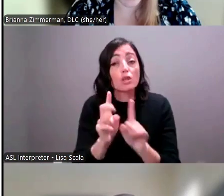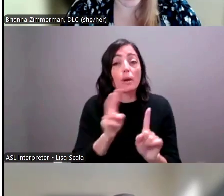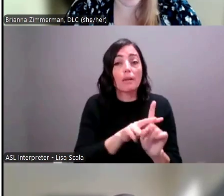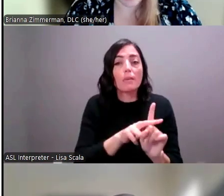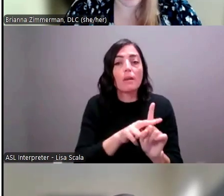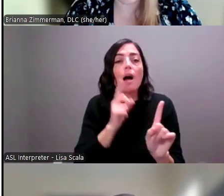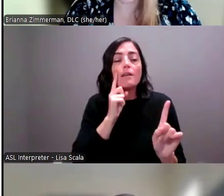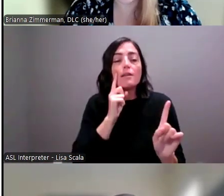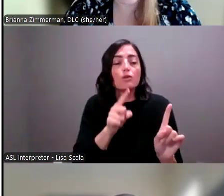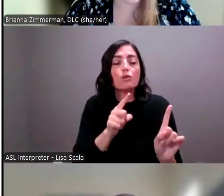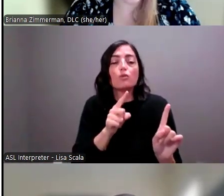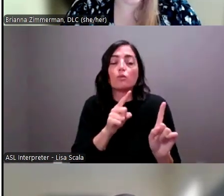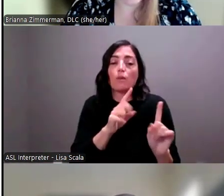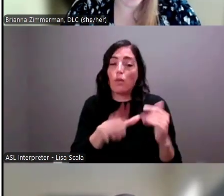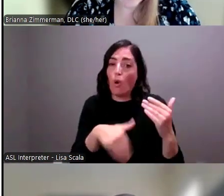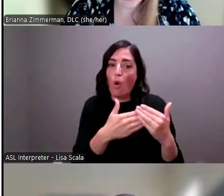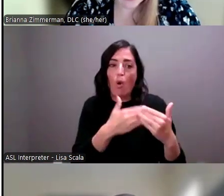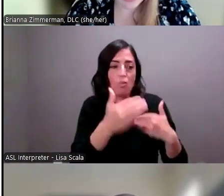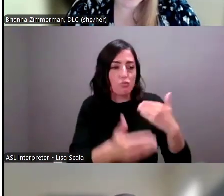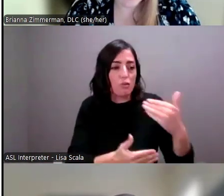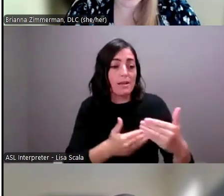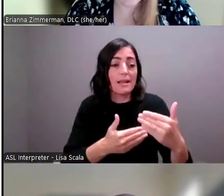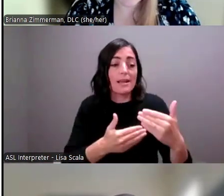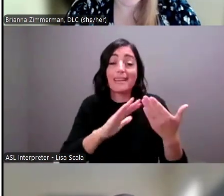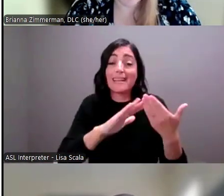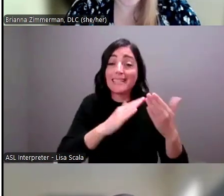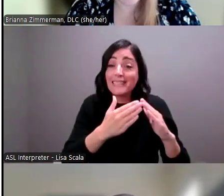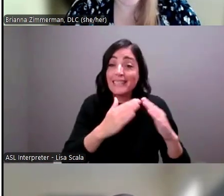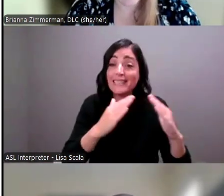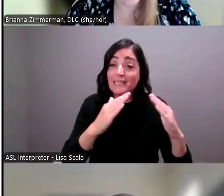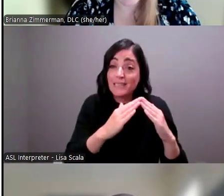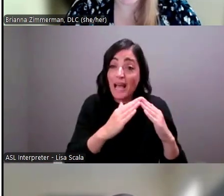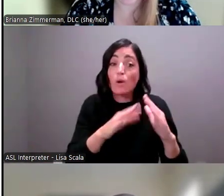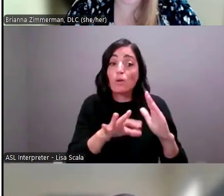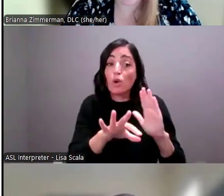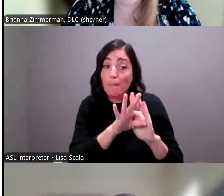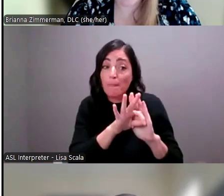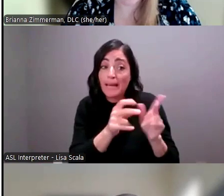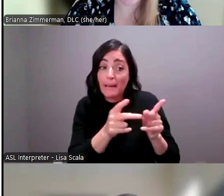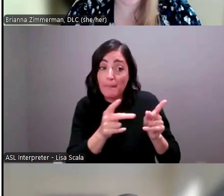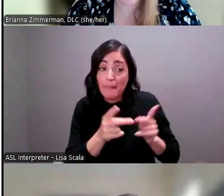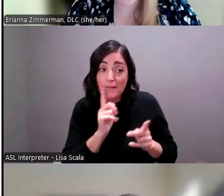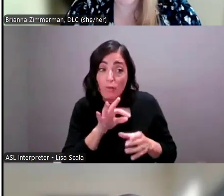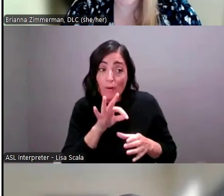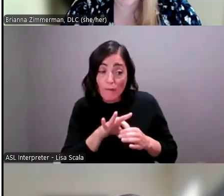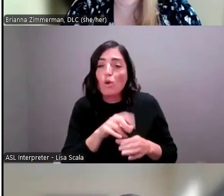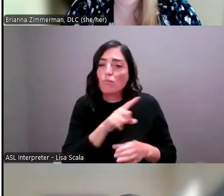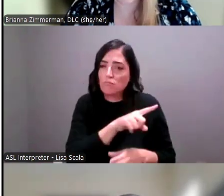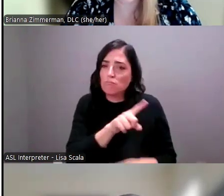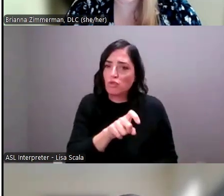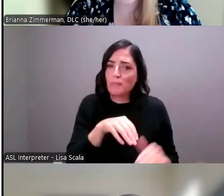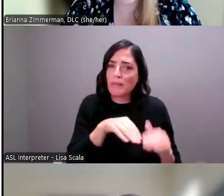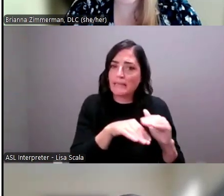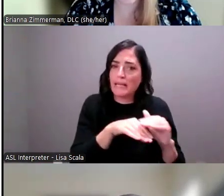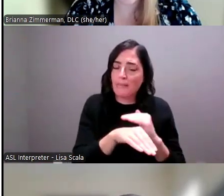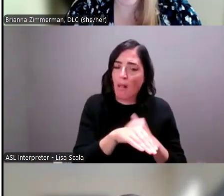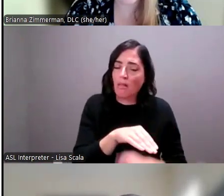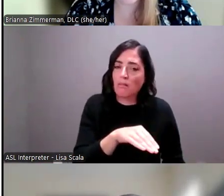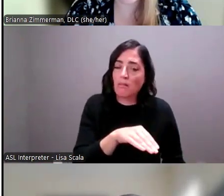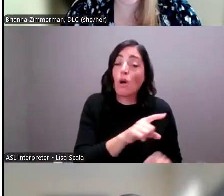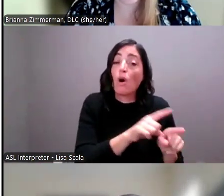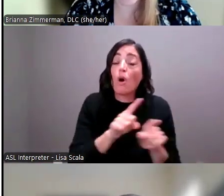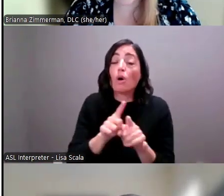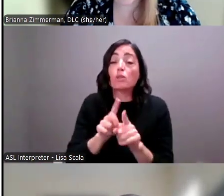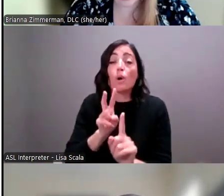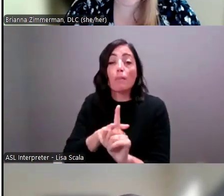to when cities and towns are selecting polling places, they should be accessible. It also applies